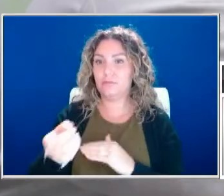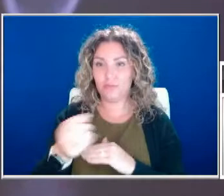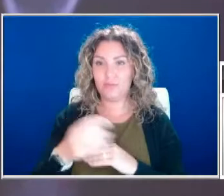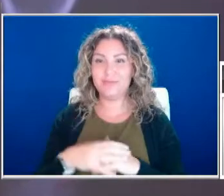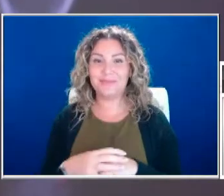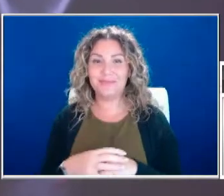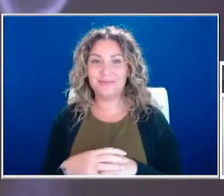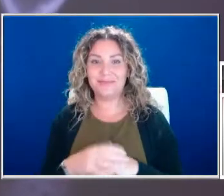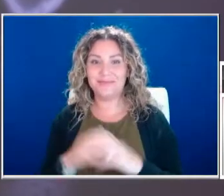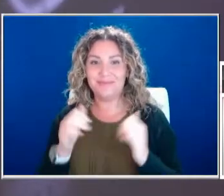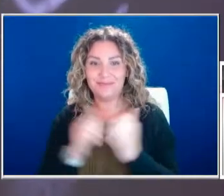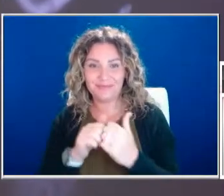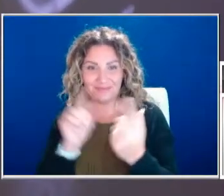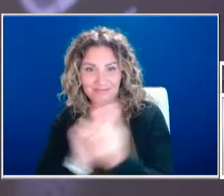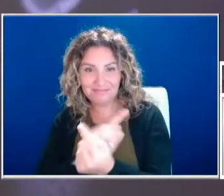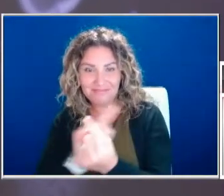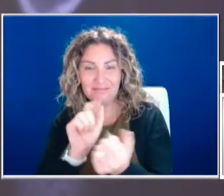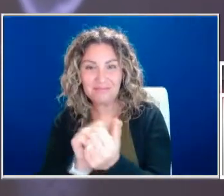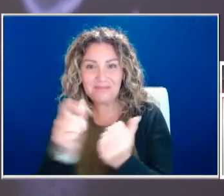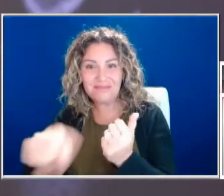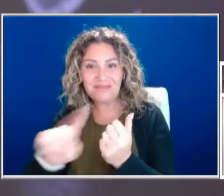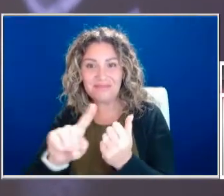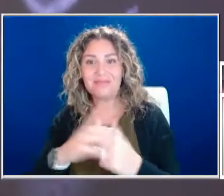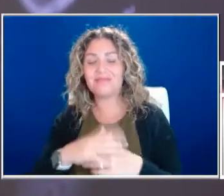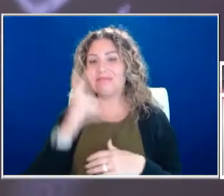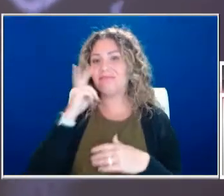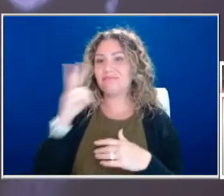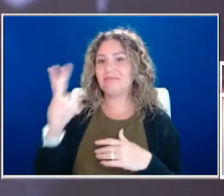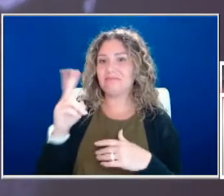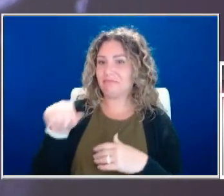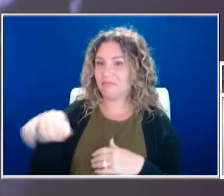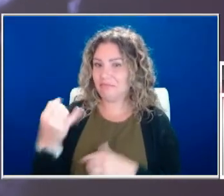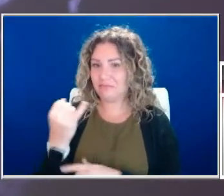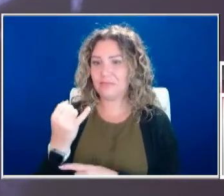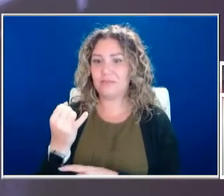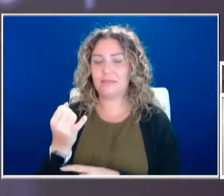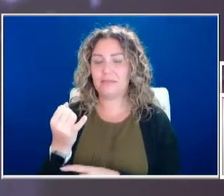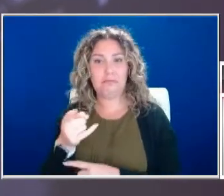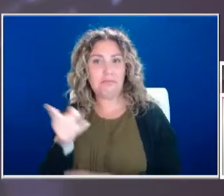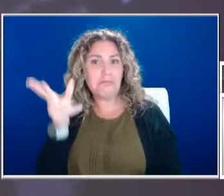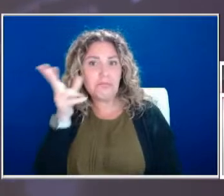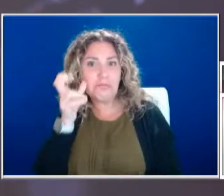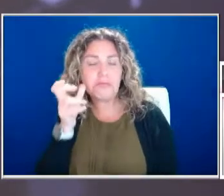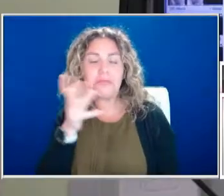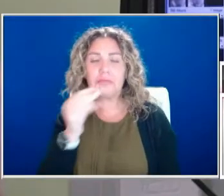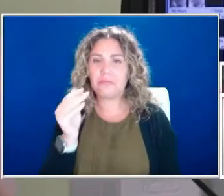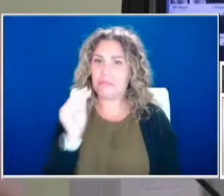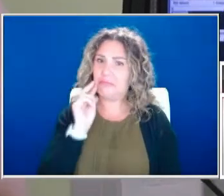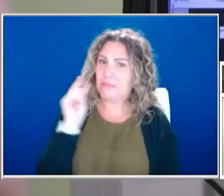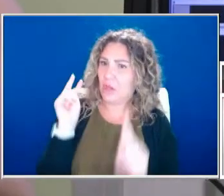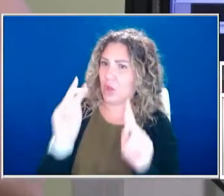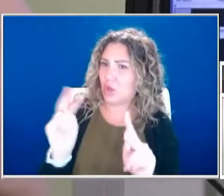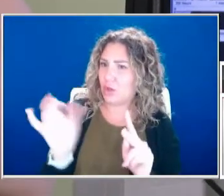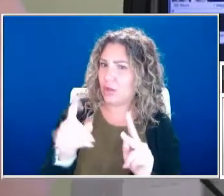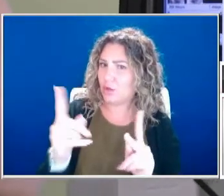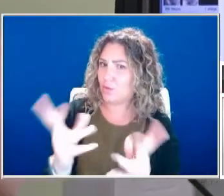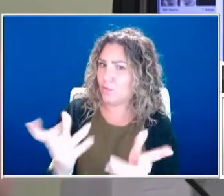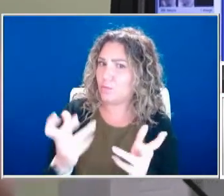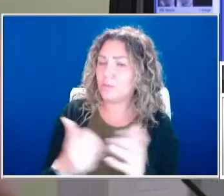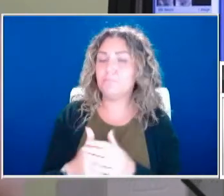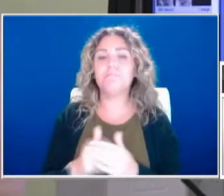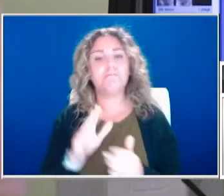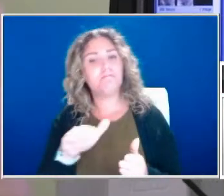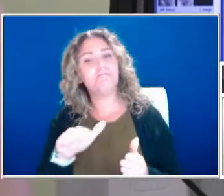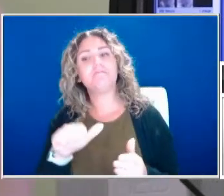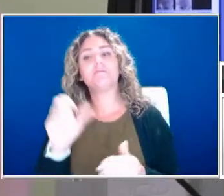Wishneys. When you saw AJ, did he sound and look as you had hoped? Dr. Camerata? Yeah, so, when